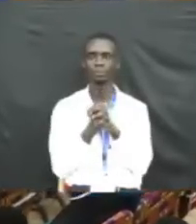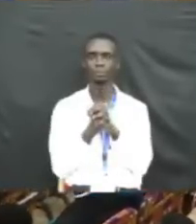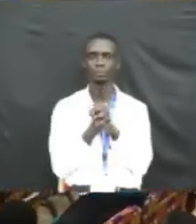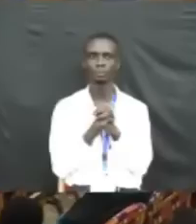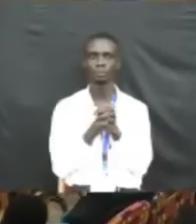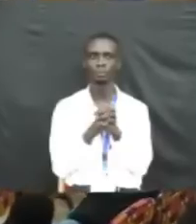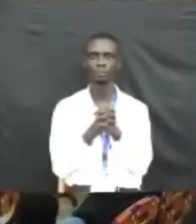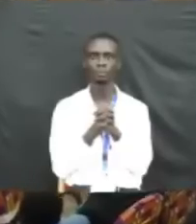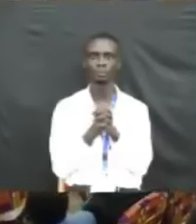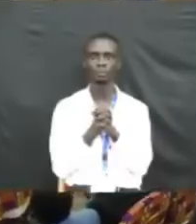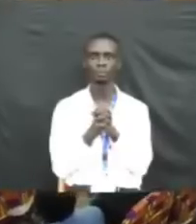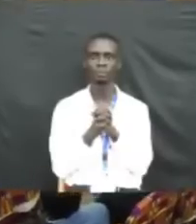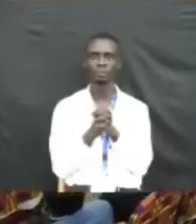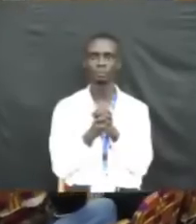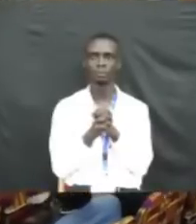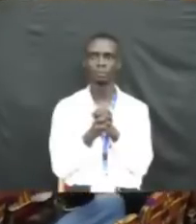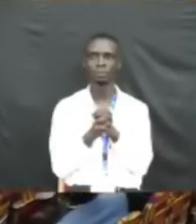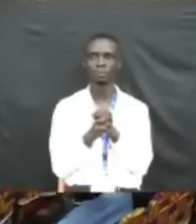Amen.